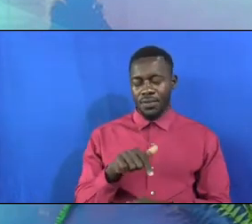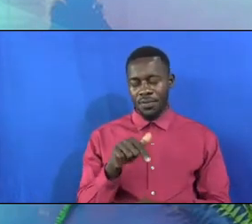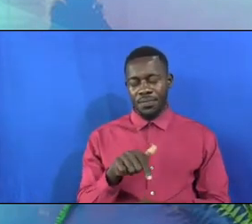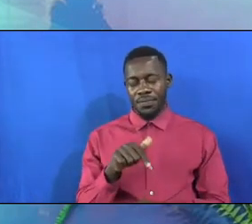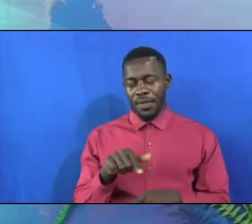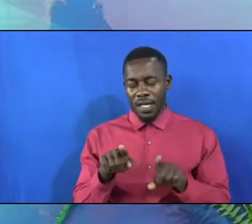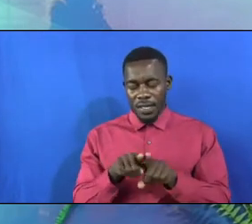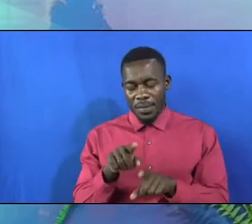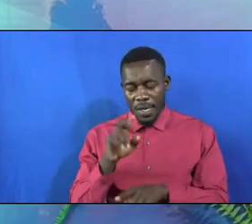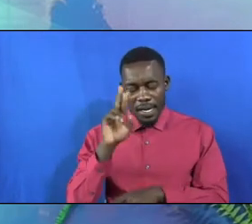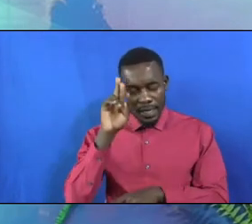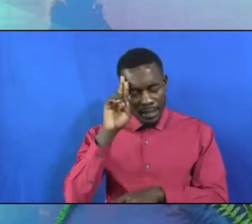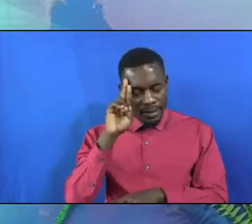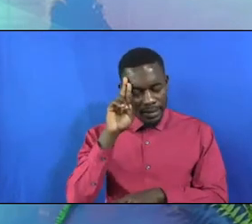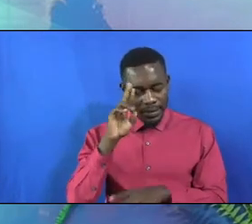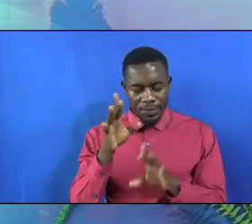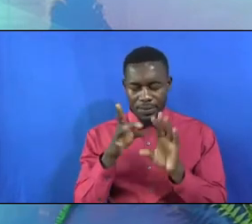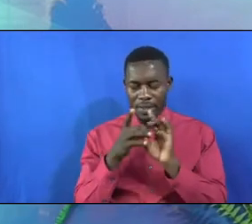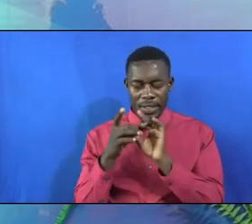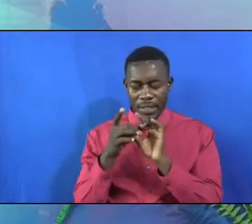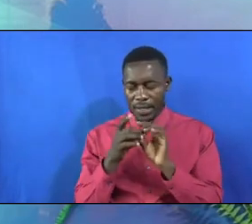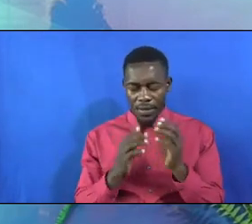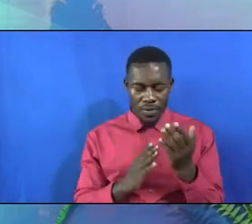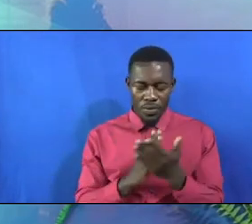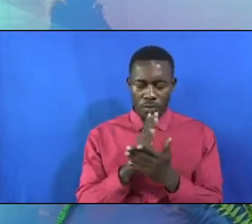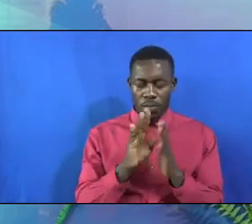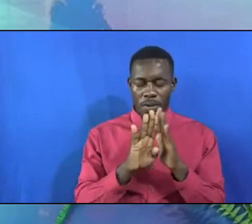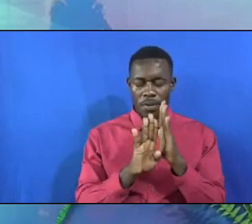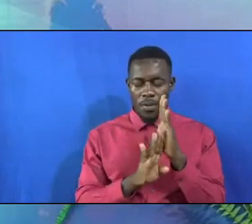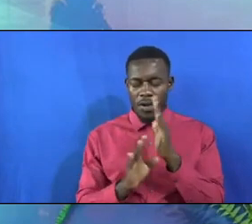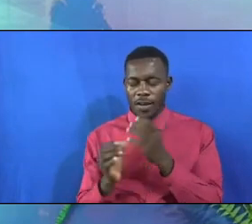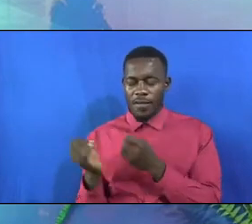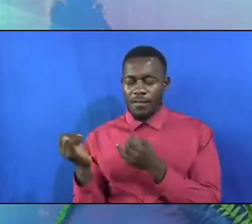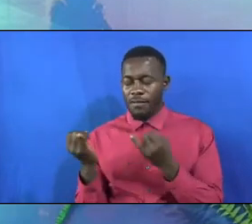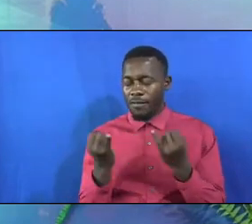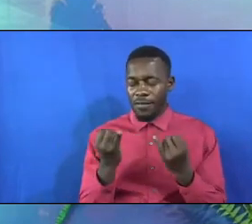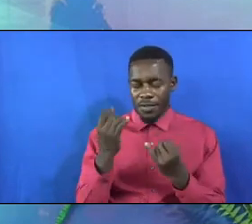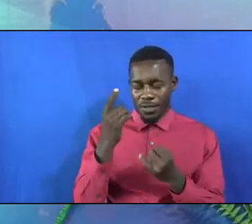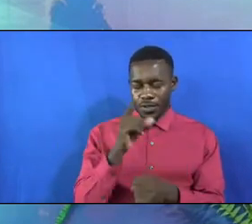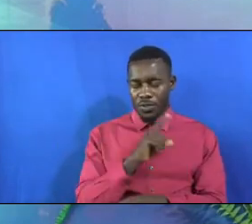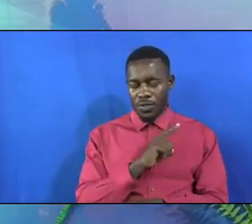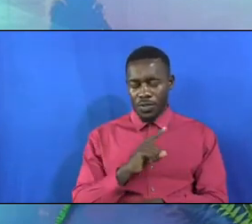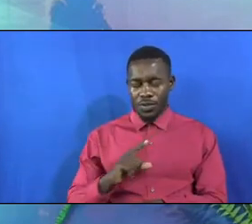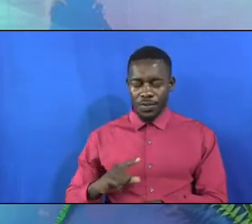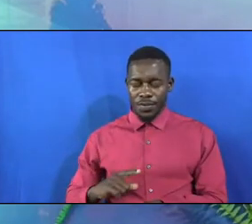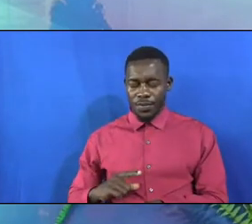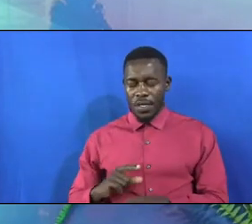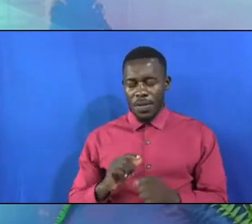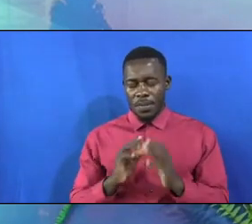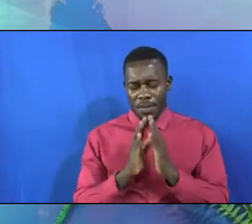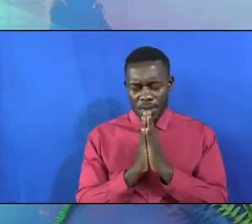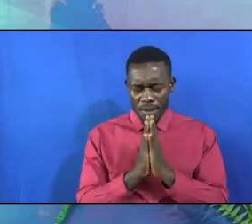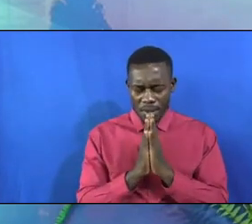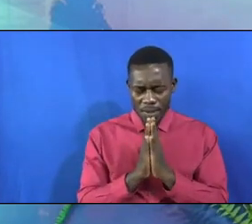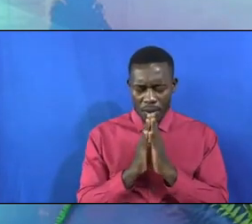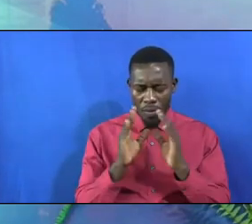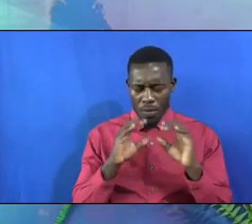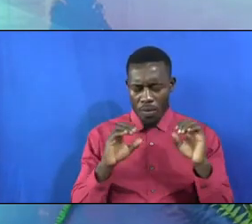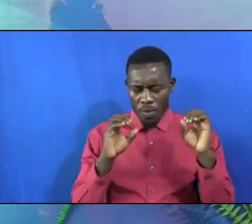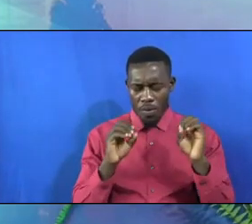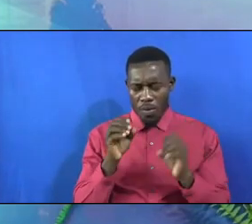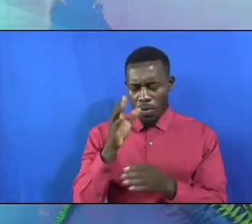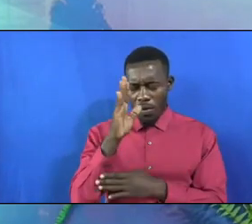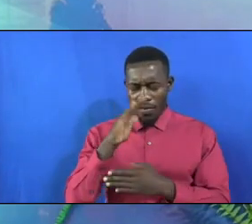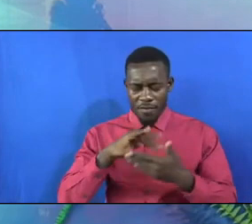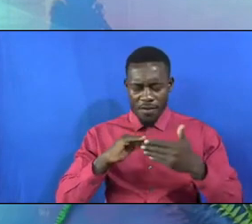reason together in scripture. We invite your presence. We pray that, O Lord, you